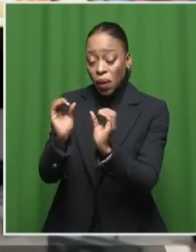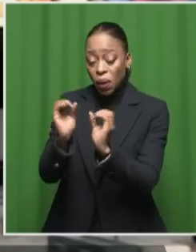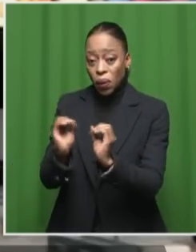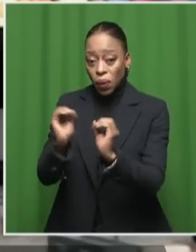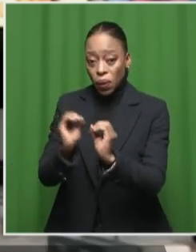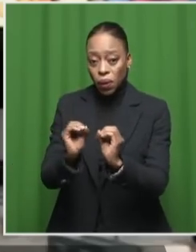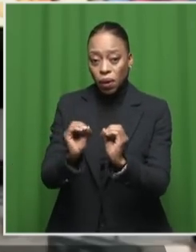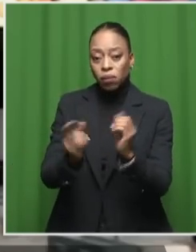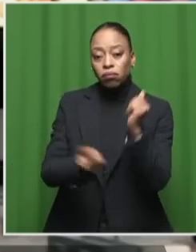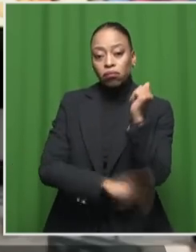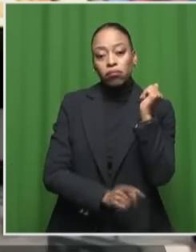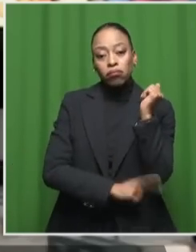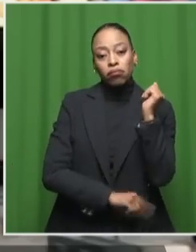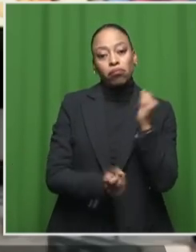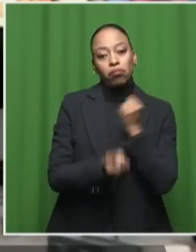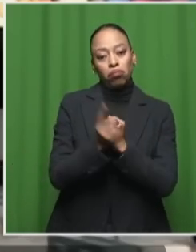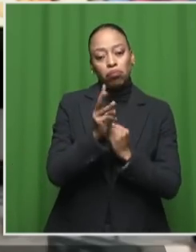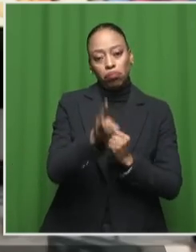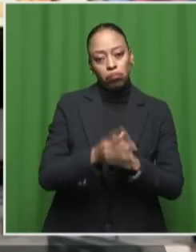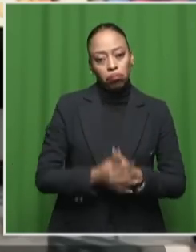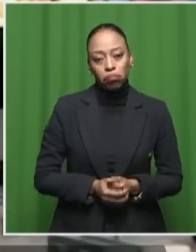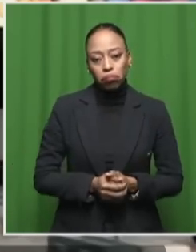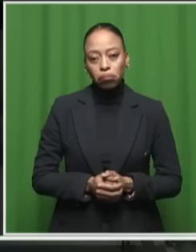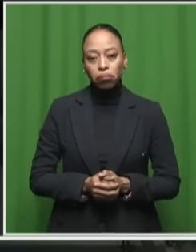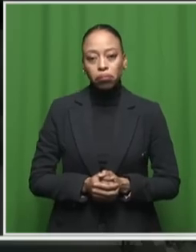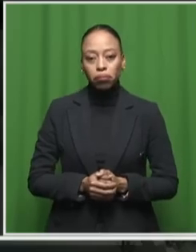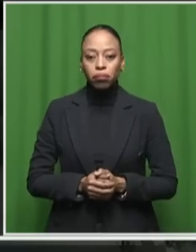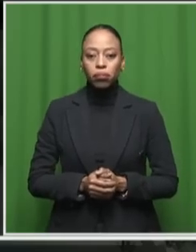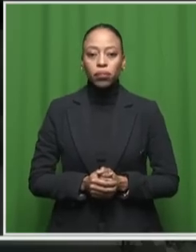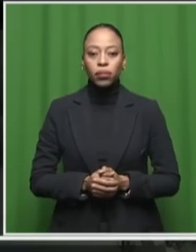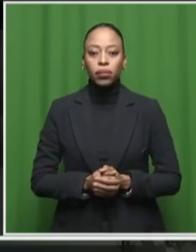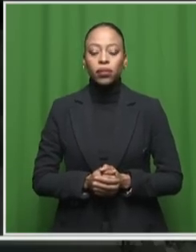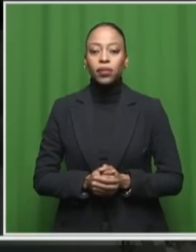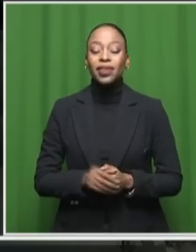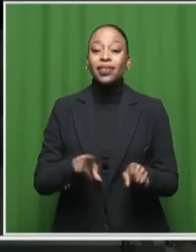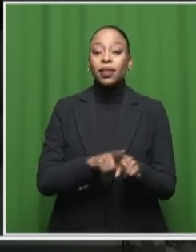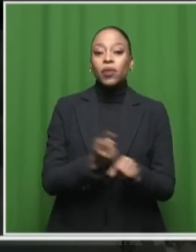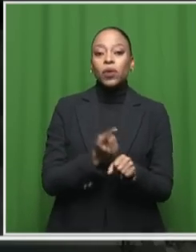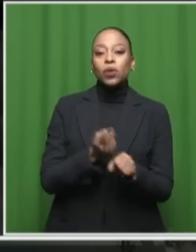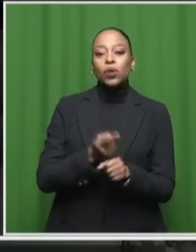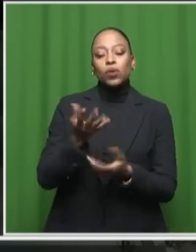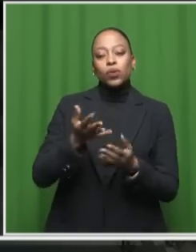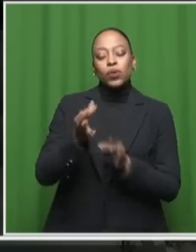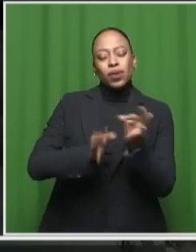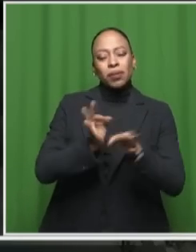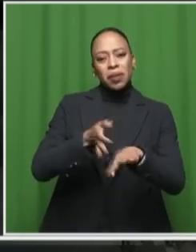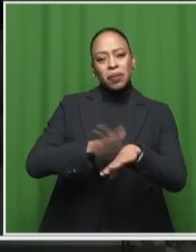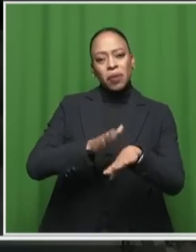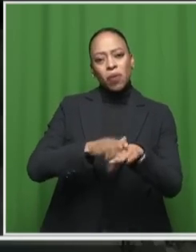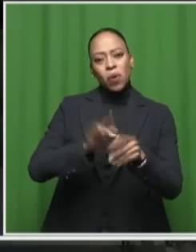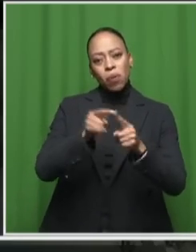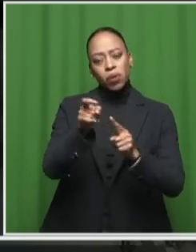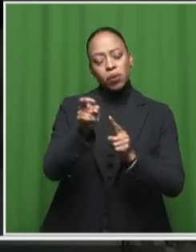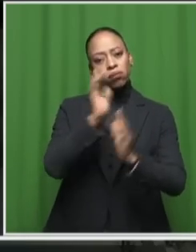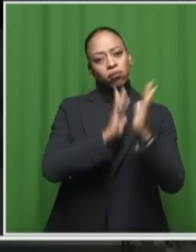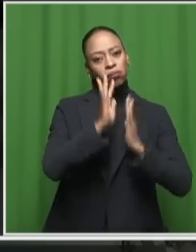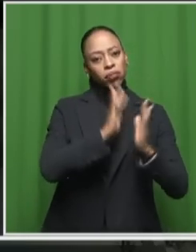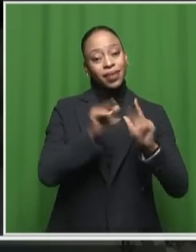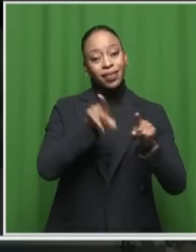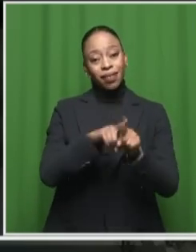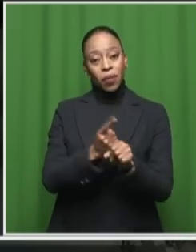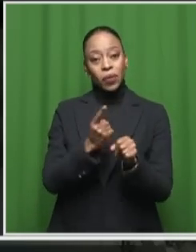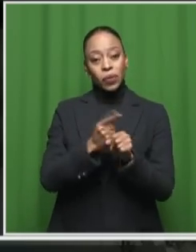and ongoing discussions provided for. And just to take that point further, Mr. Manuel, and looking